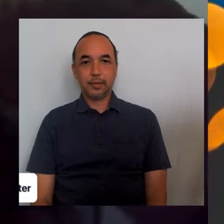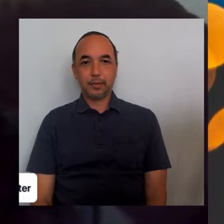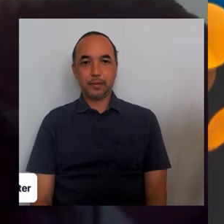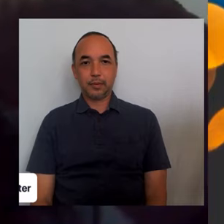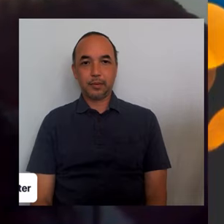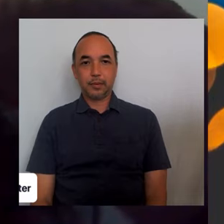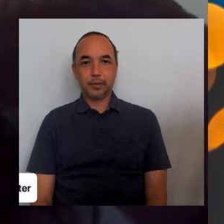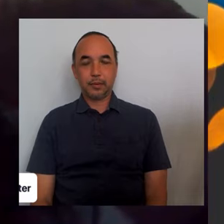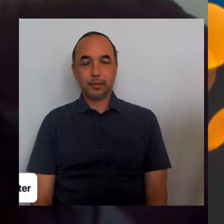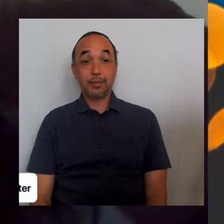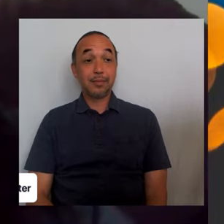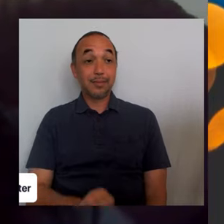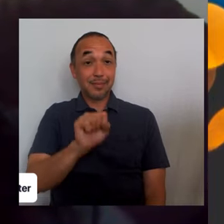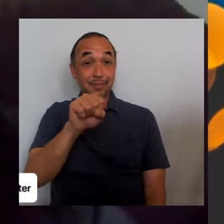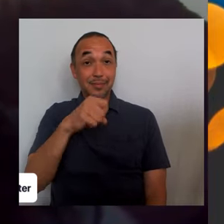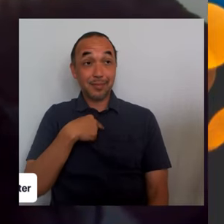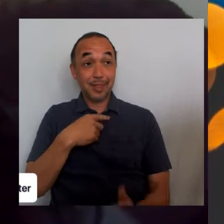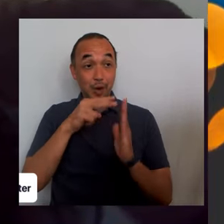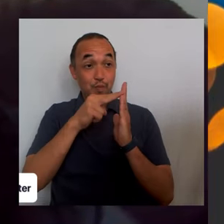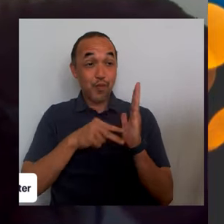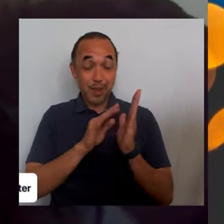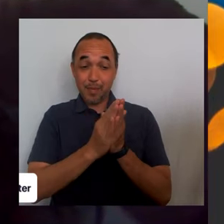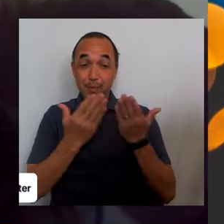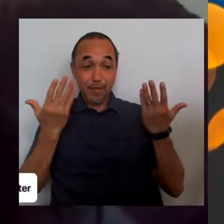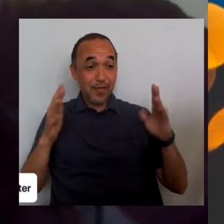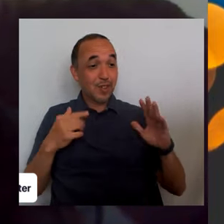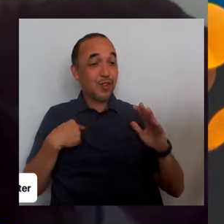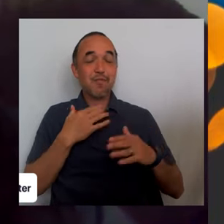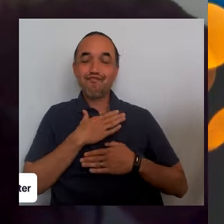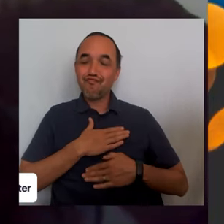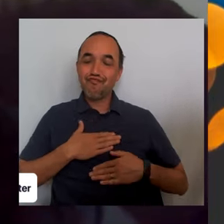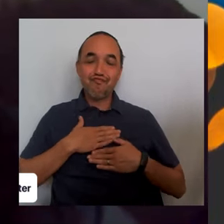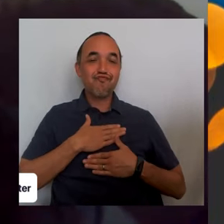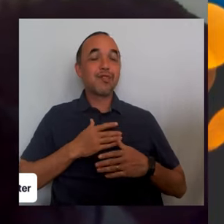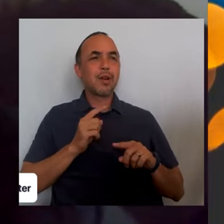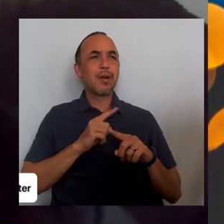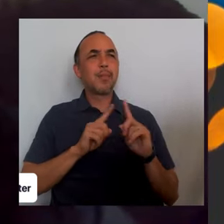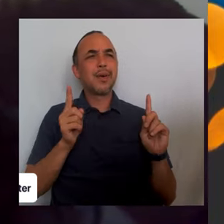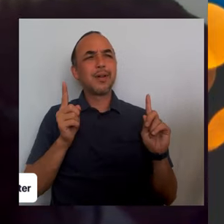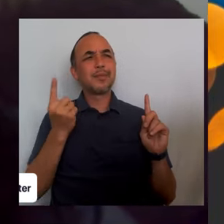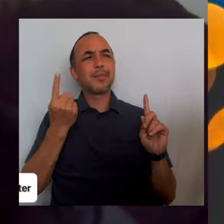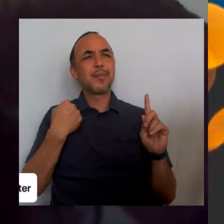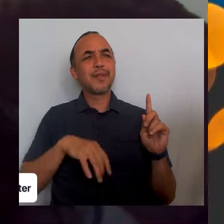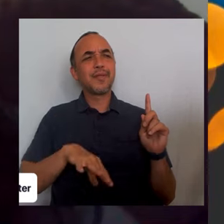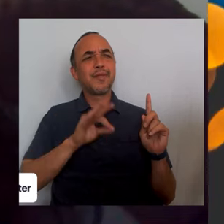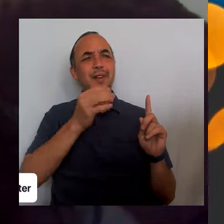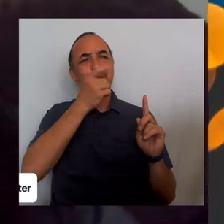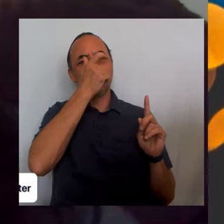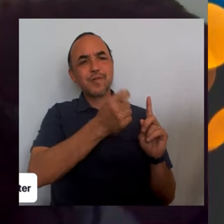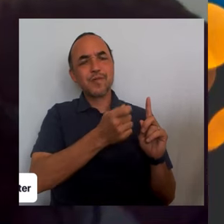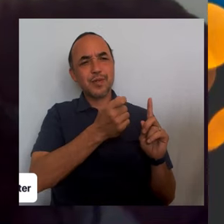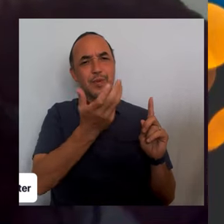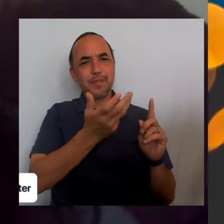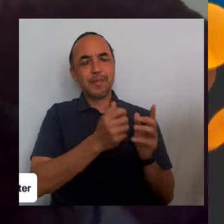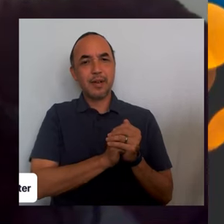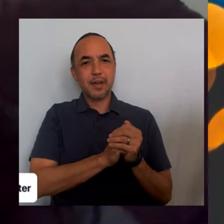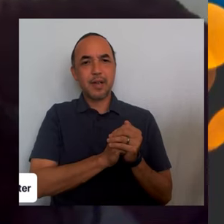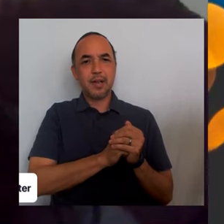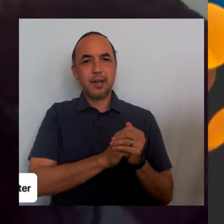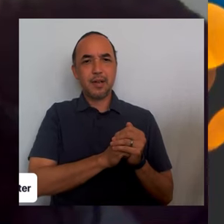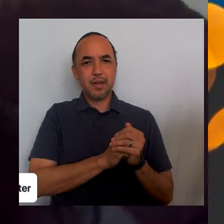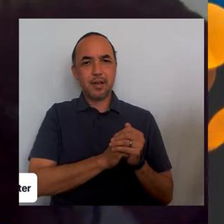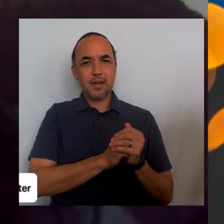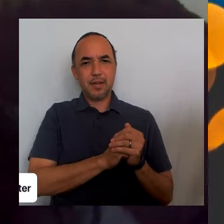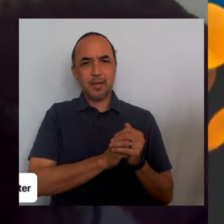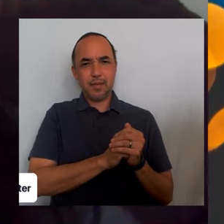I read the book and I enjoyed it quite a bit. But the thing that I found really interesting is that there was still a little